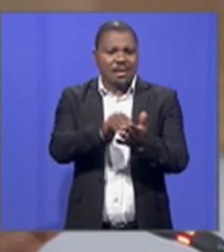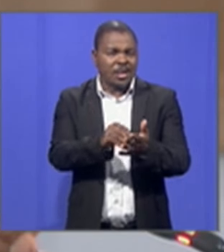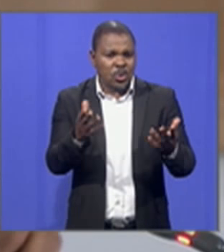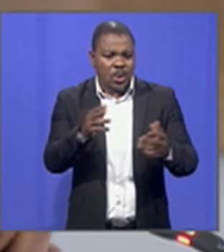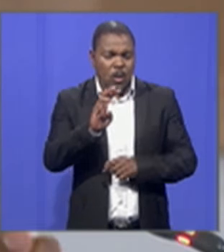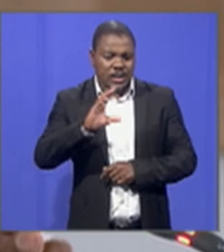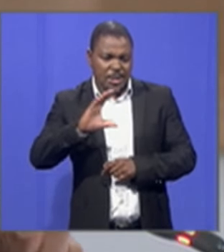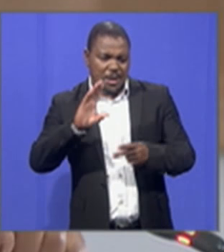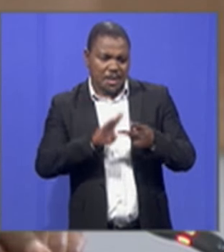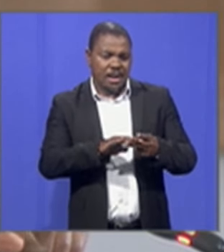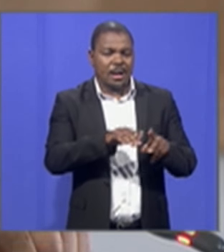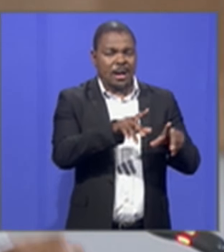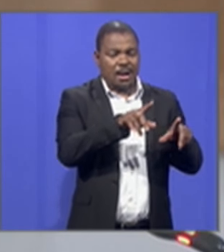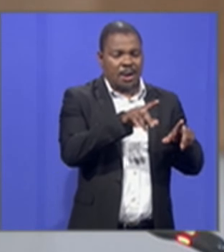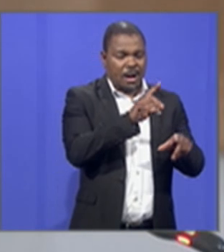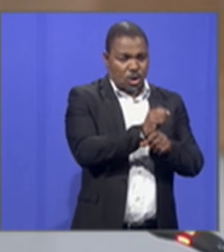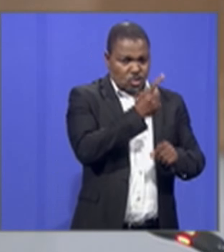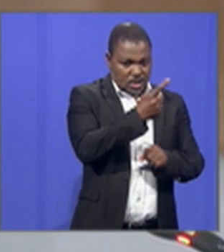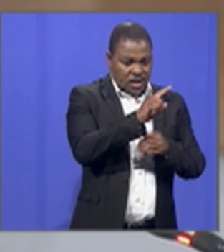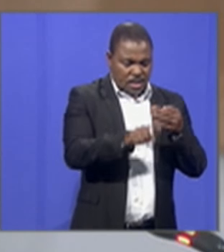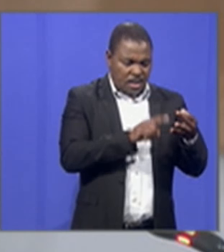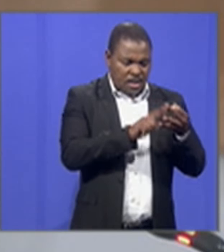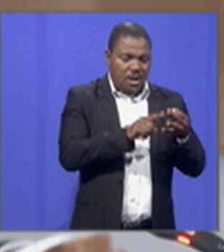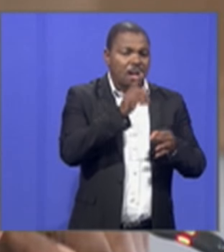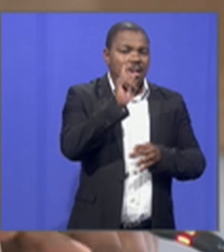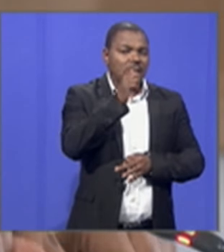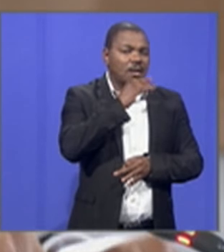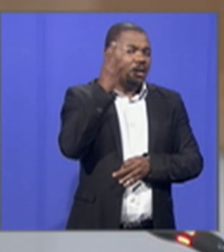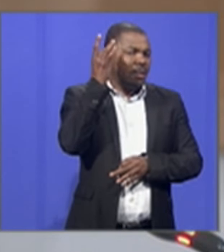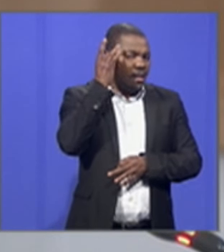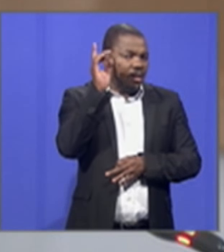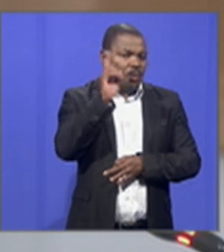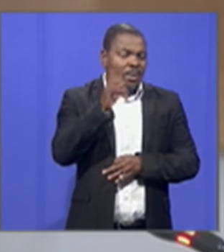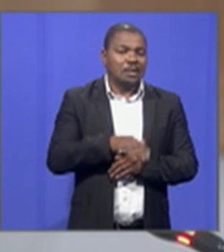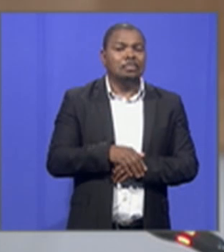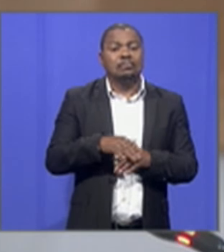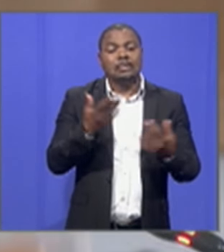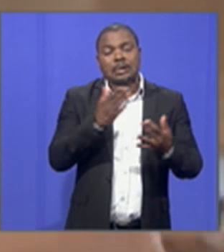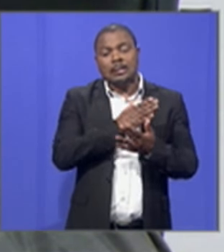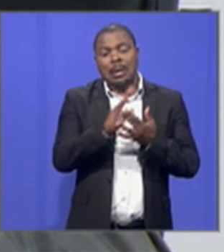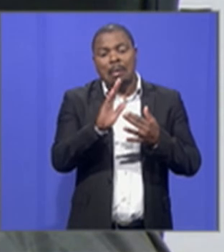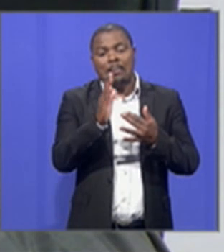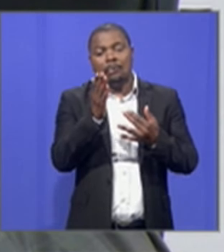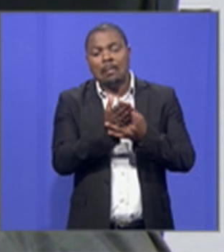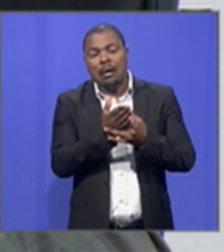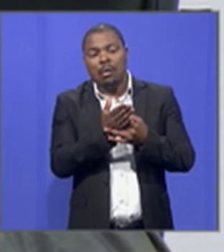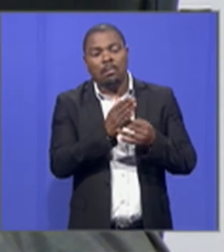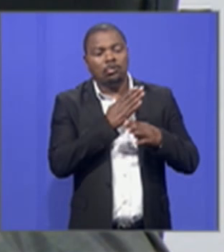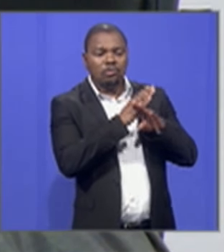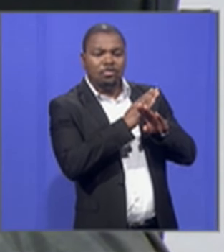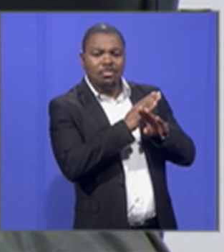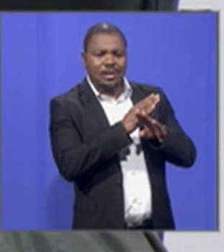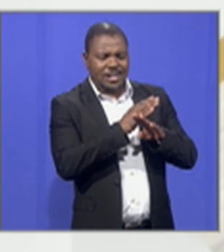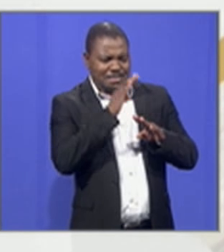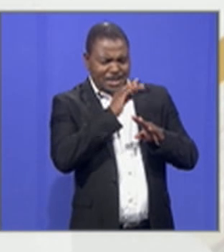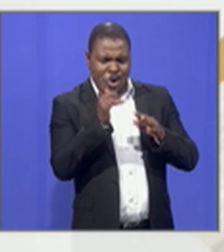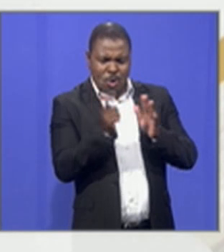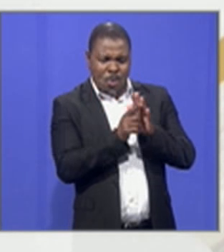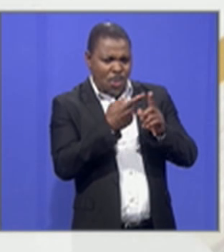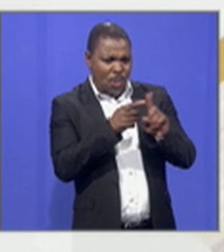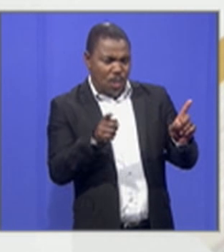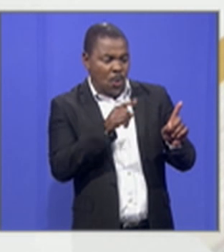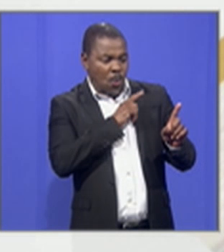Gauteng gomme a buša a tseba ka ga go thibelwa go sego molao ga ditokete e le seo se laetšago go amega ga